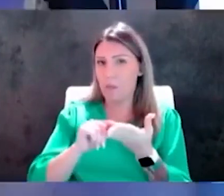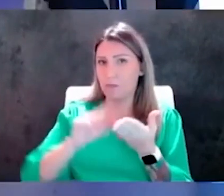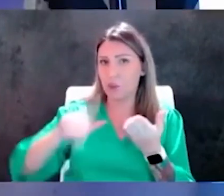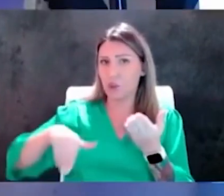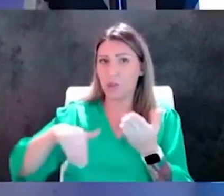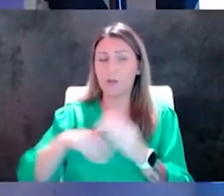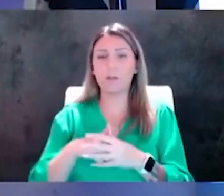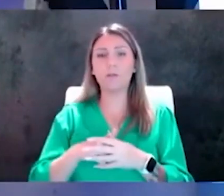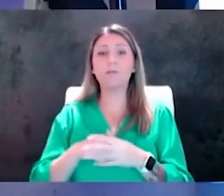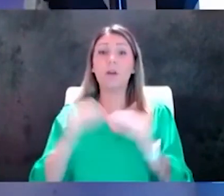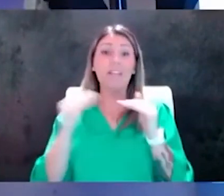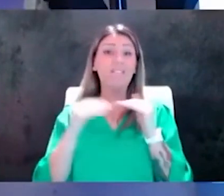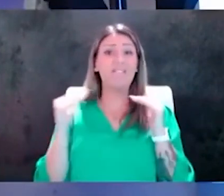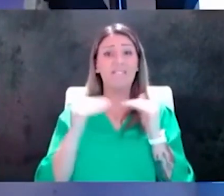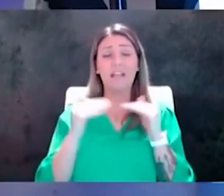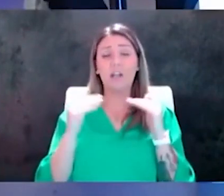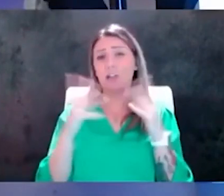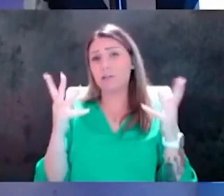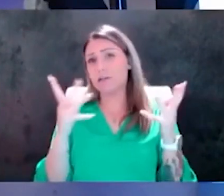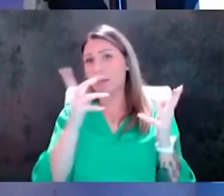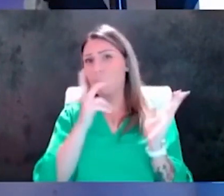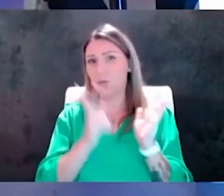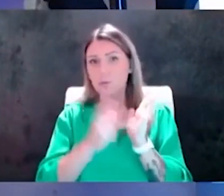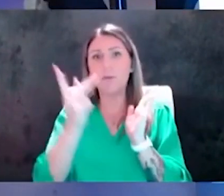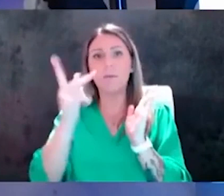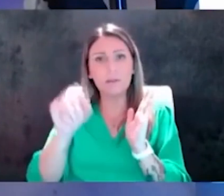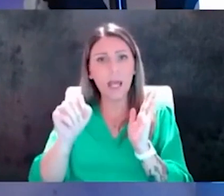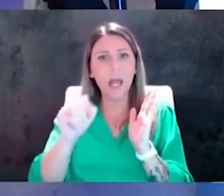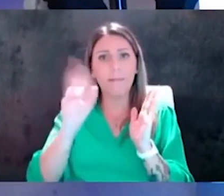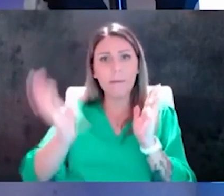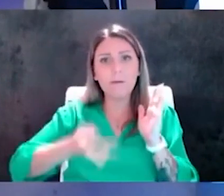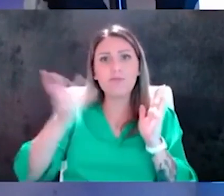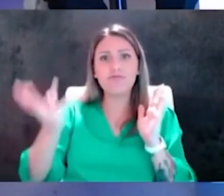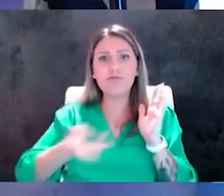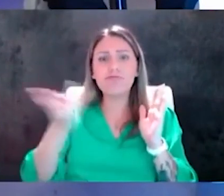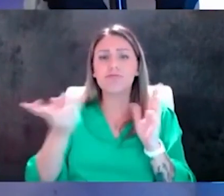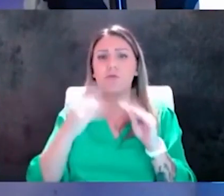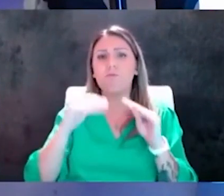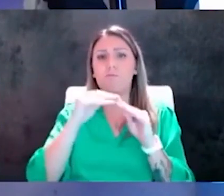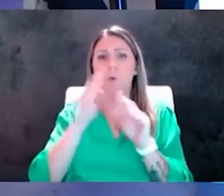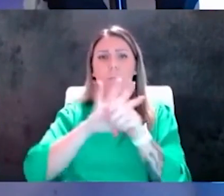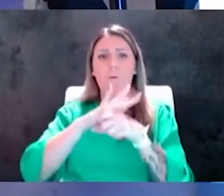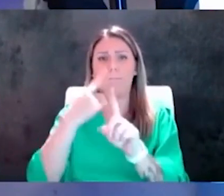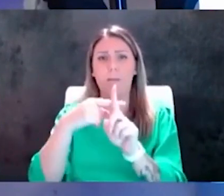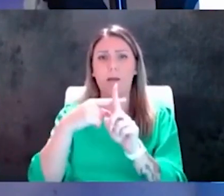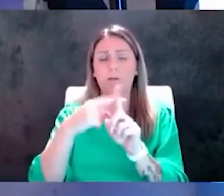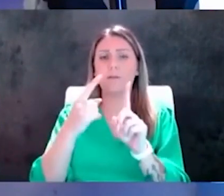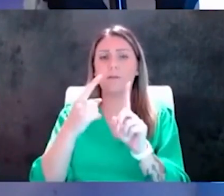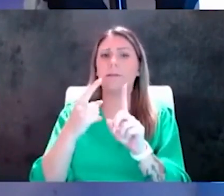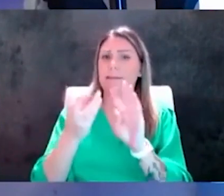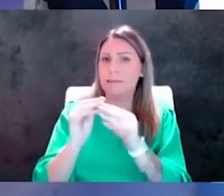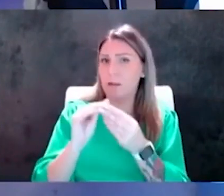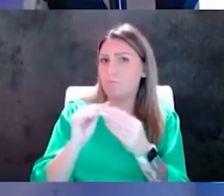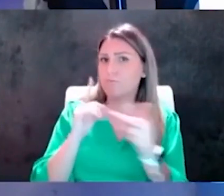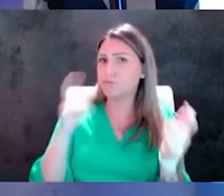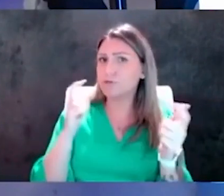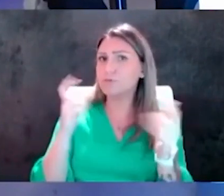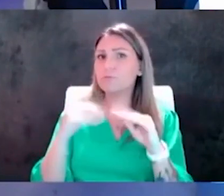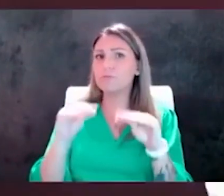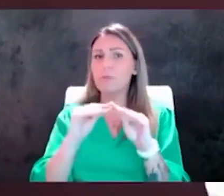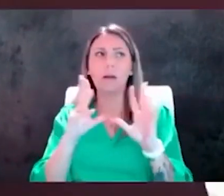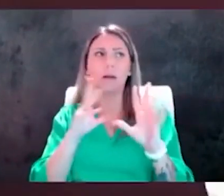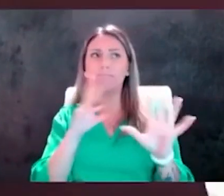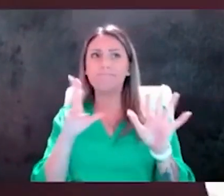many we've done a lot of monoclonal infusion. There have been a lot more COVID positive patients, so the numbers will be bigger. But I'm not hearing of any. Have any of you?